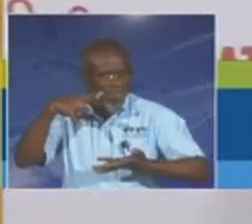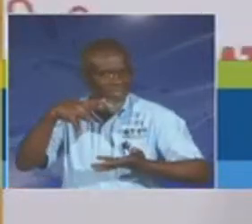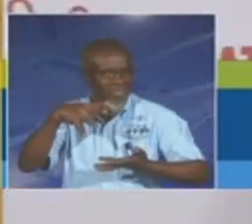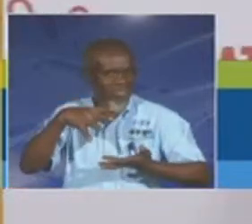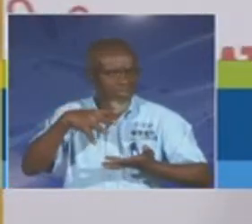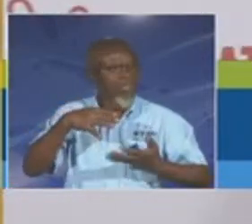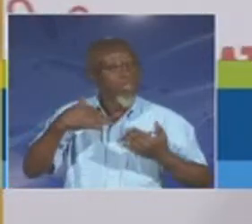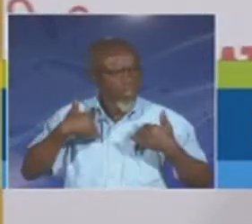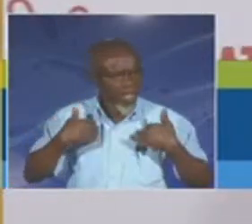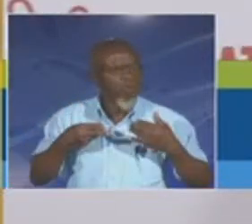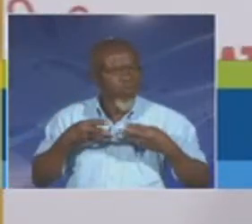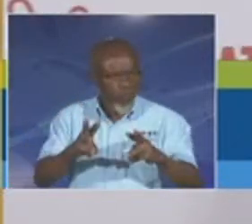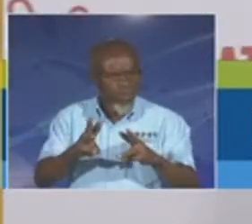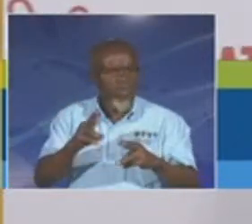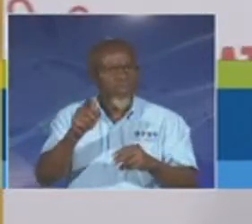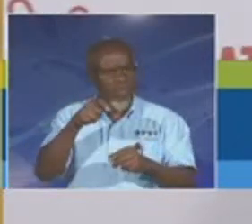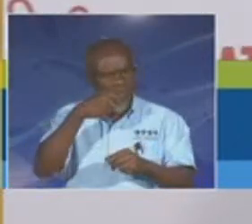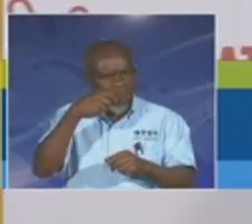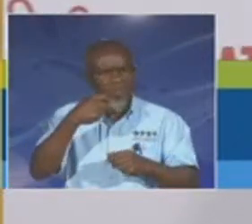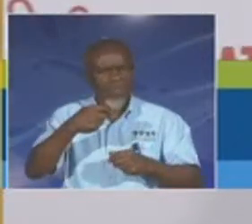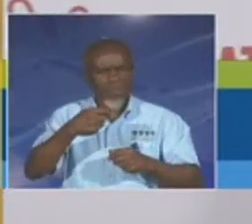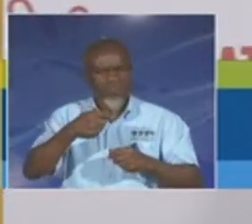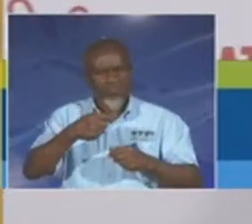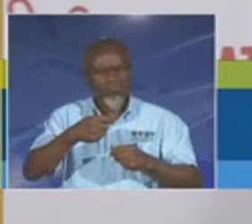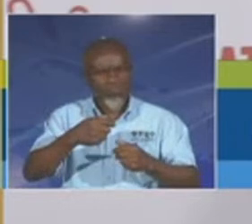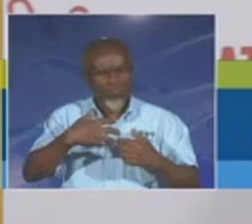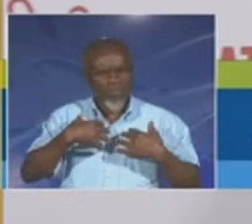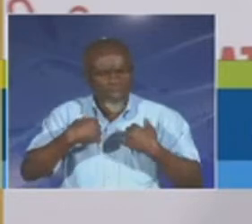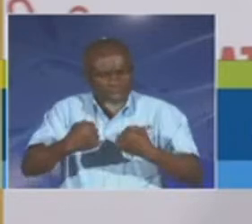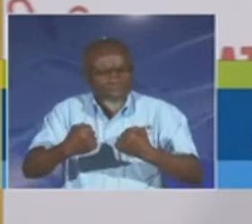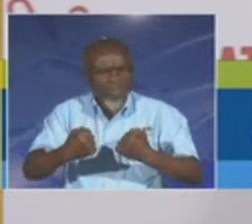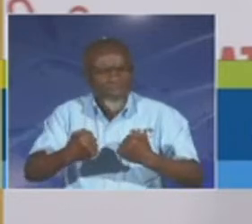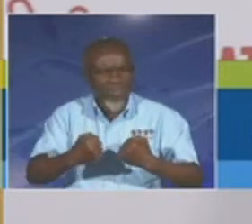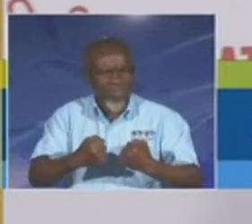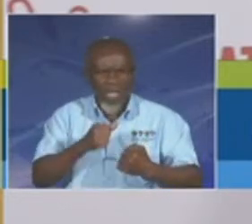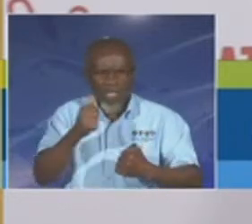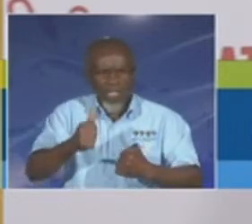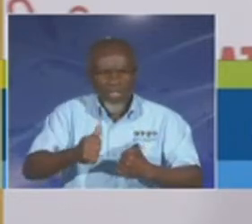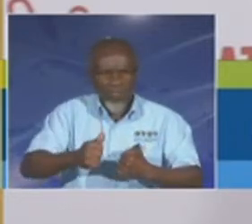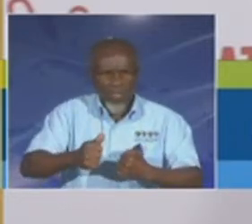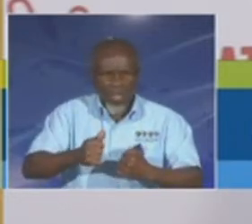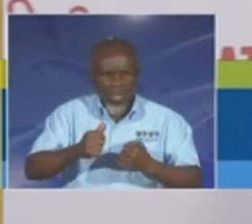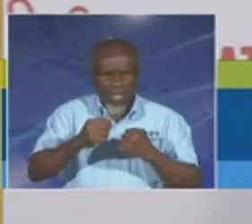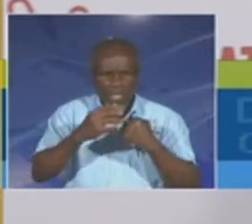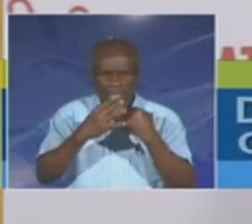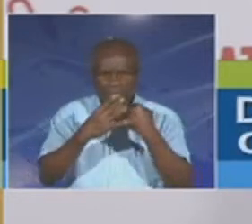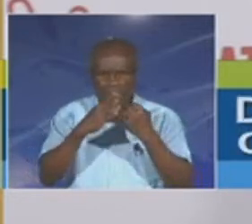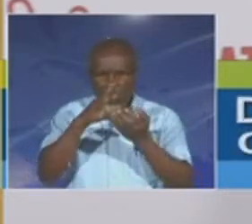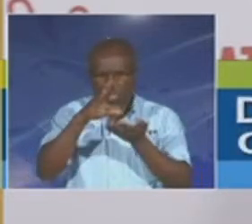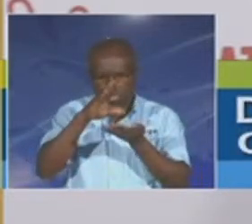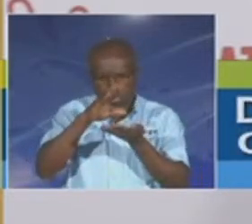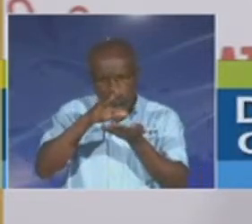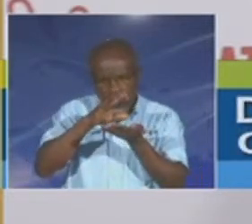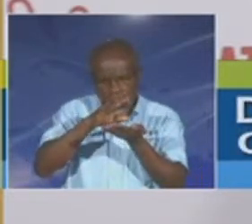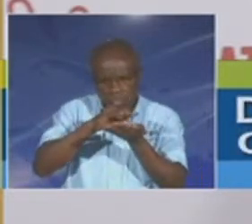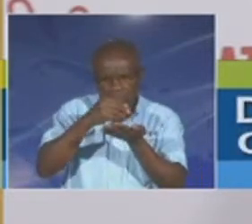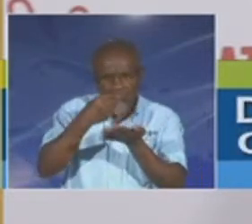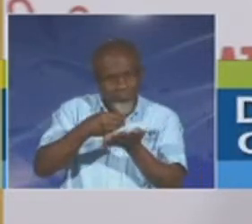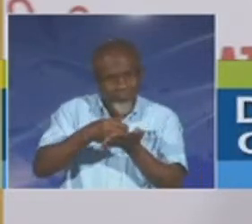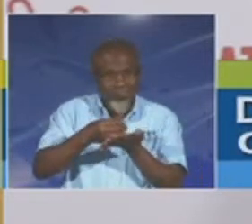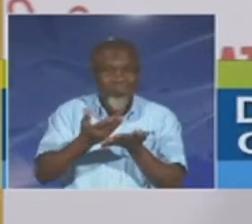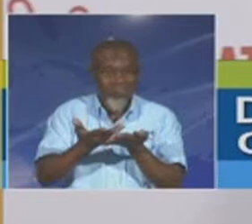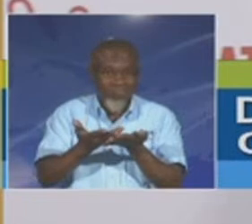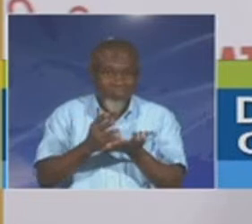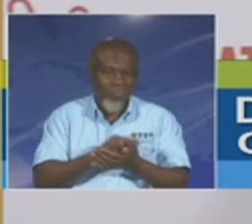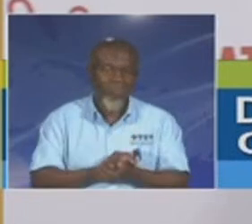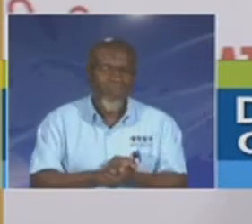eat healthy and not have to, really suffer in your pocket. But it would mean that you do have to probably exclude a lot of